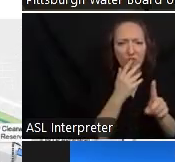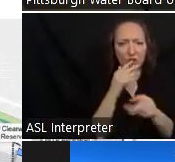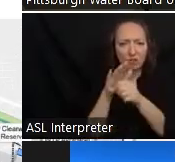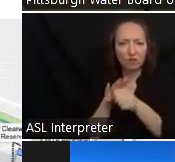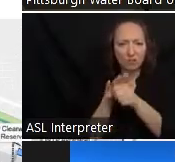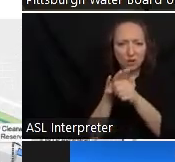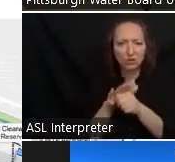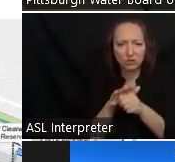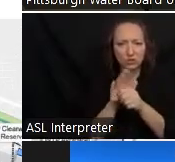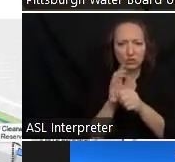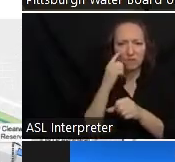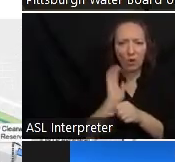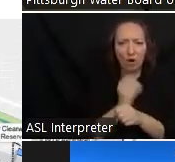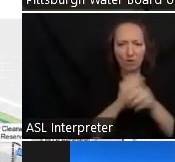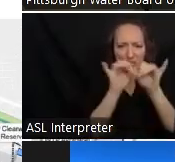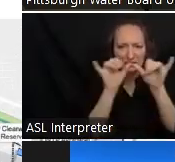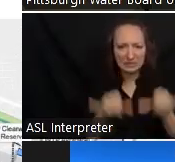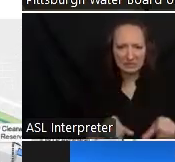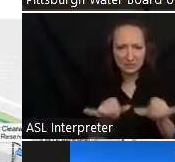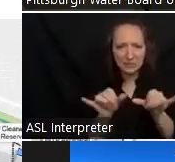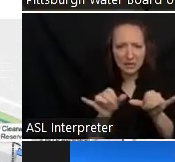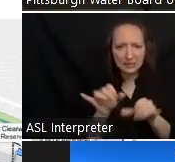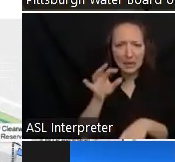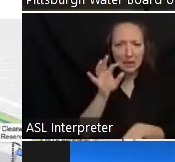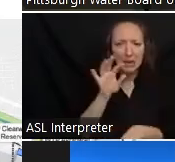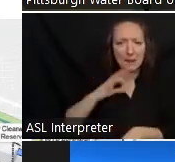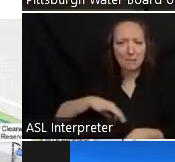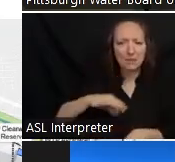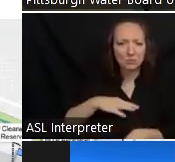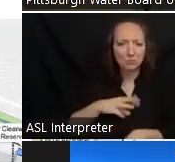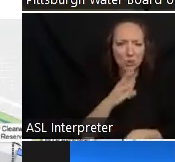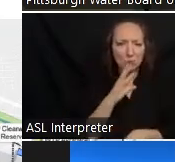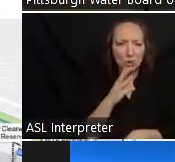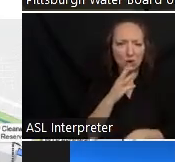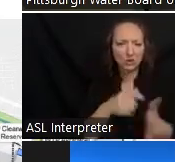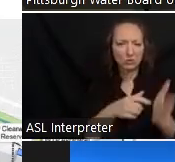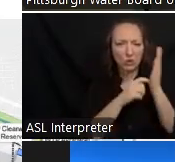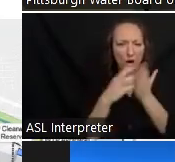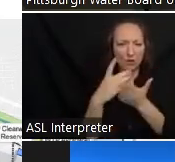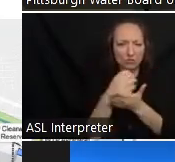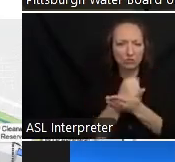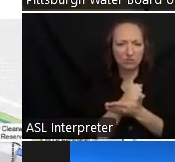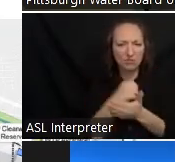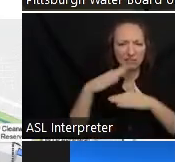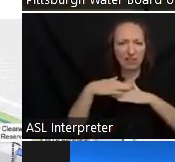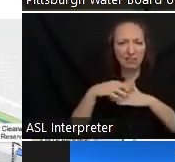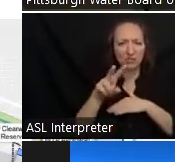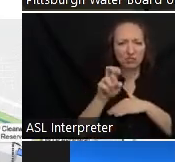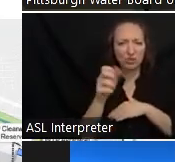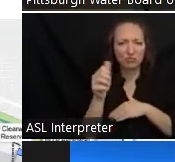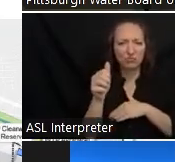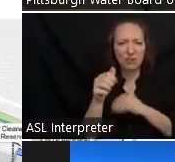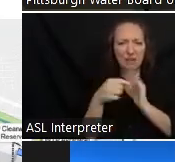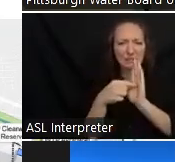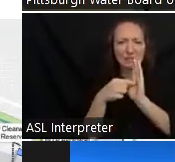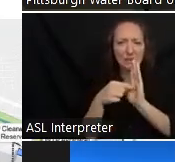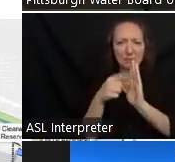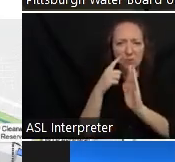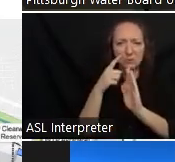of 225 locations monthly, just to make sure we're above that actual required minimum. We